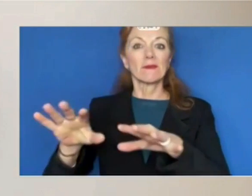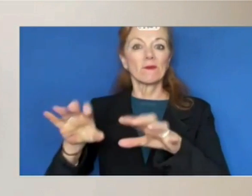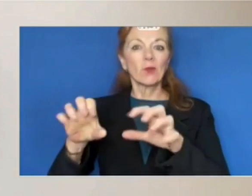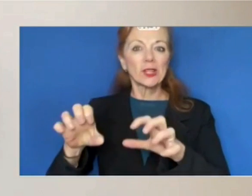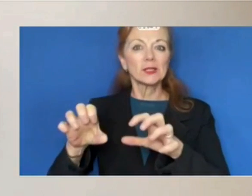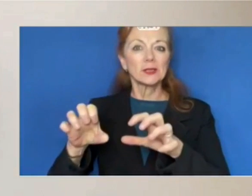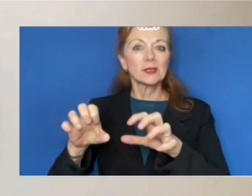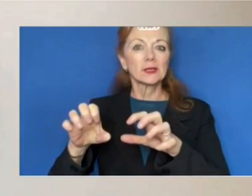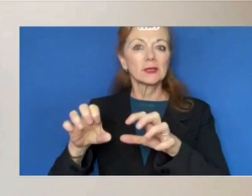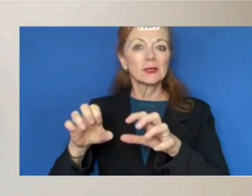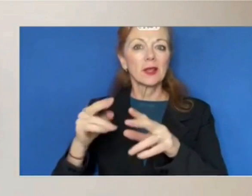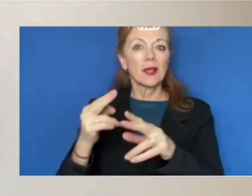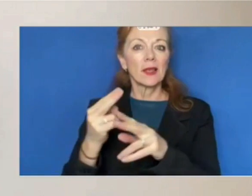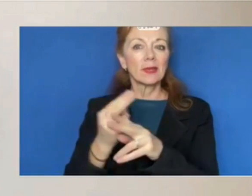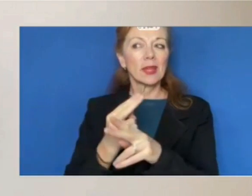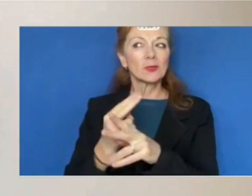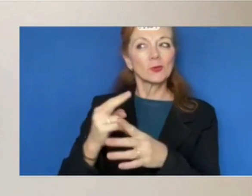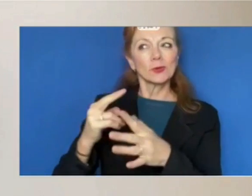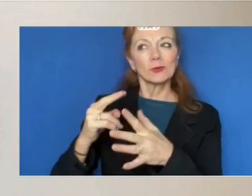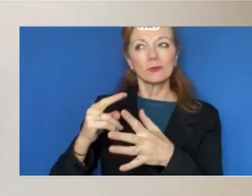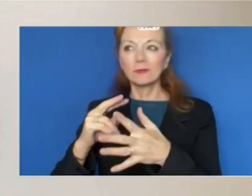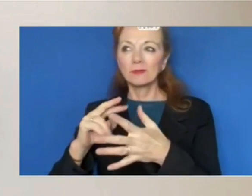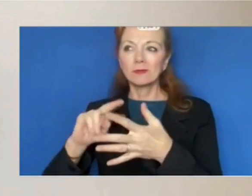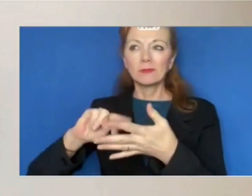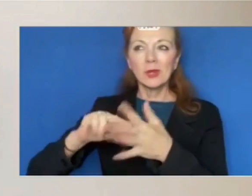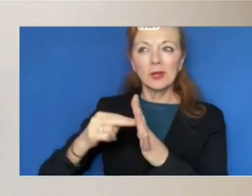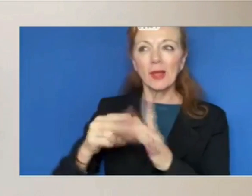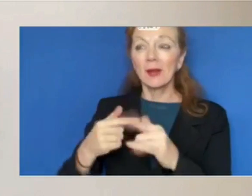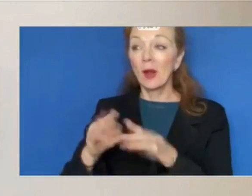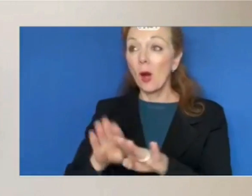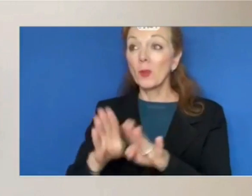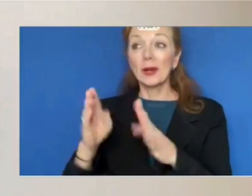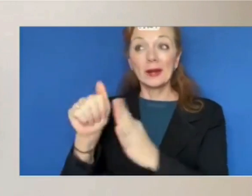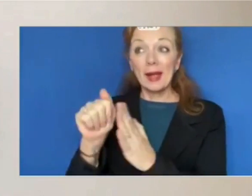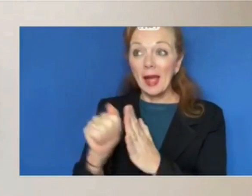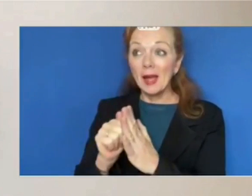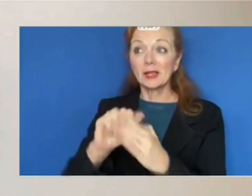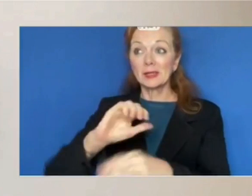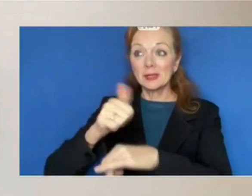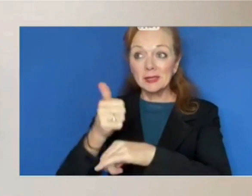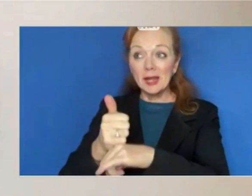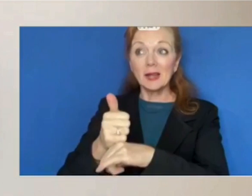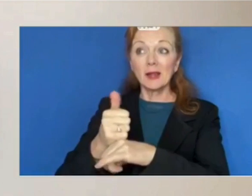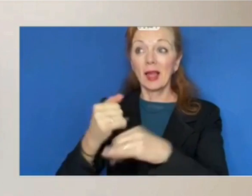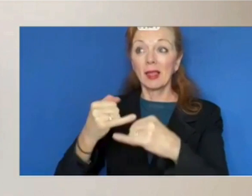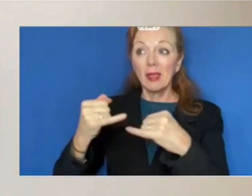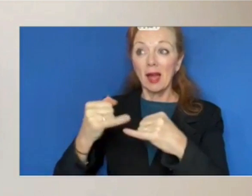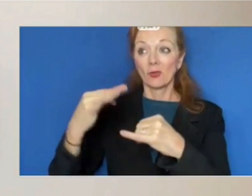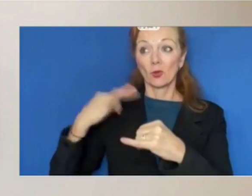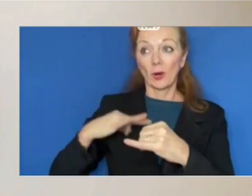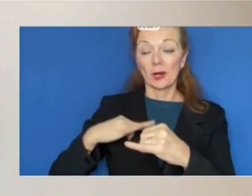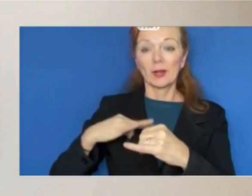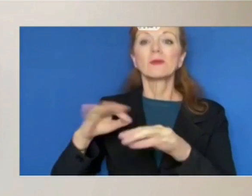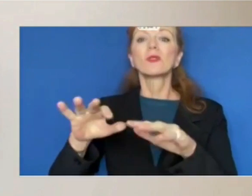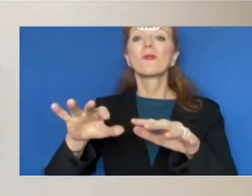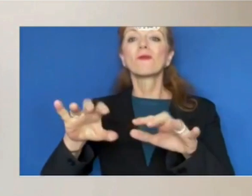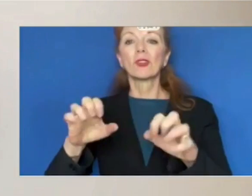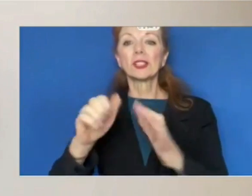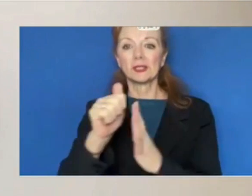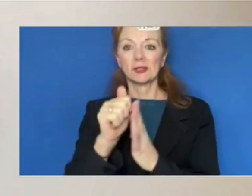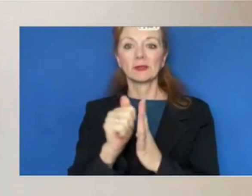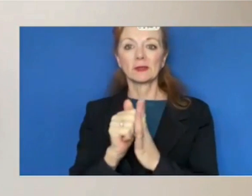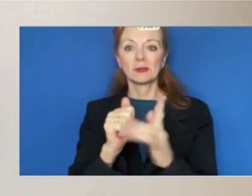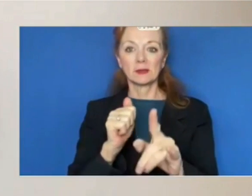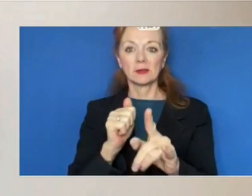to determine whether or not they're going to open an account or give you a line of credit. We have information on the